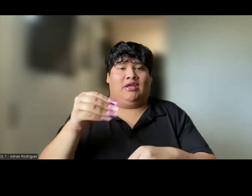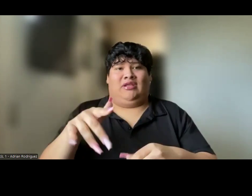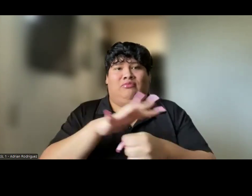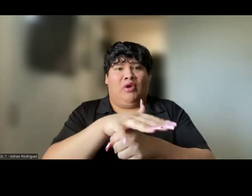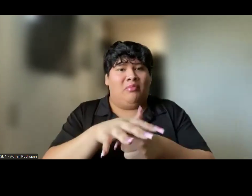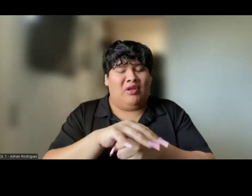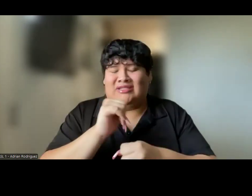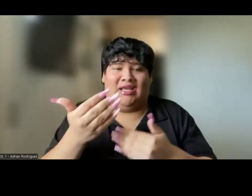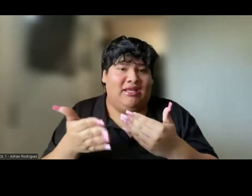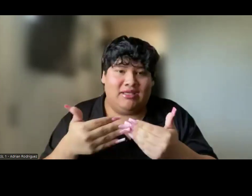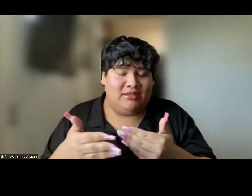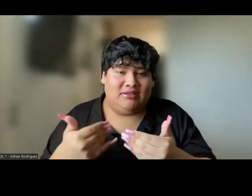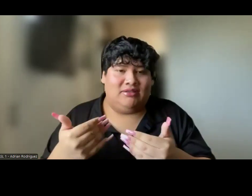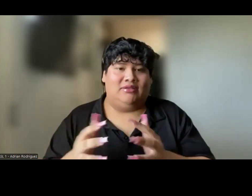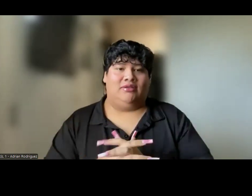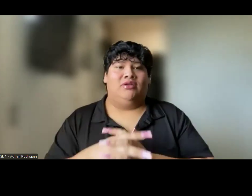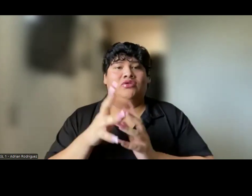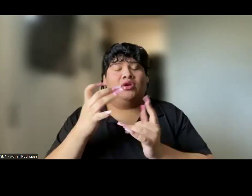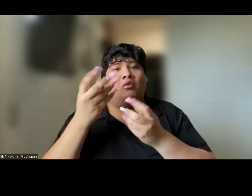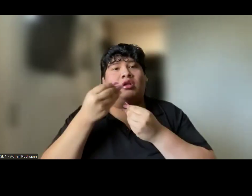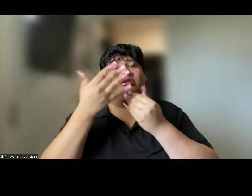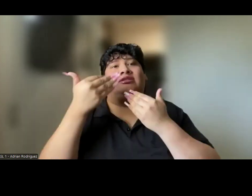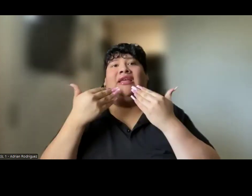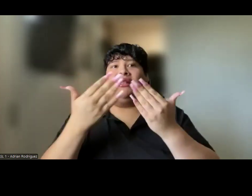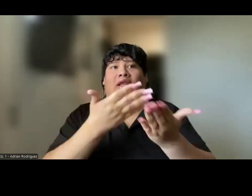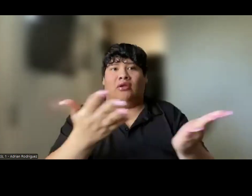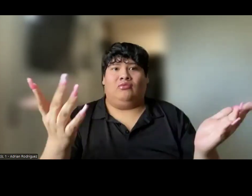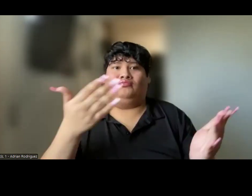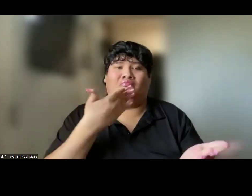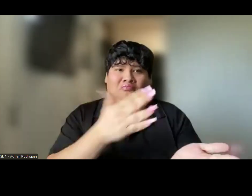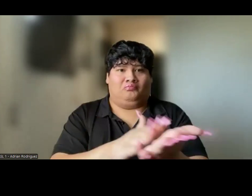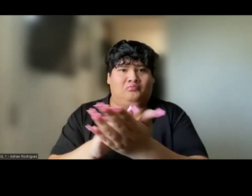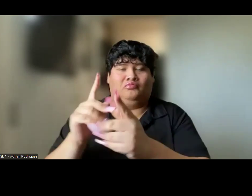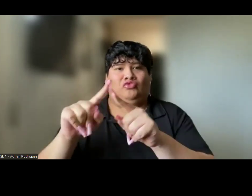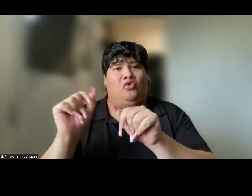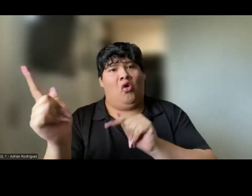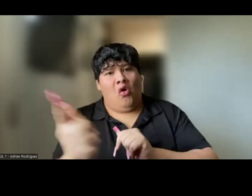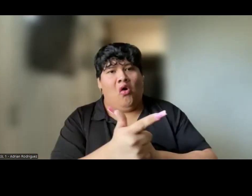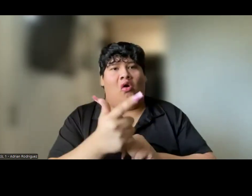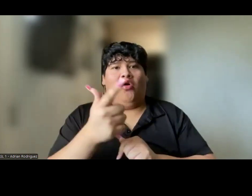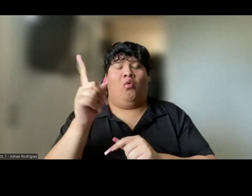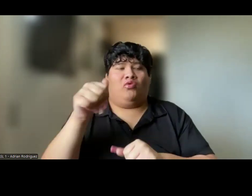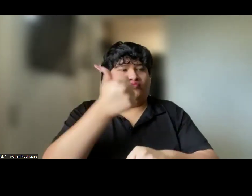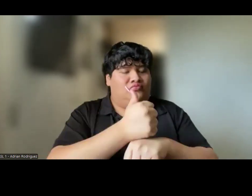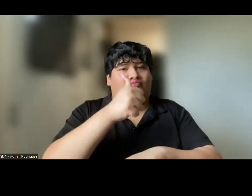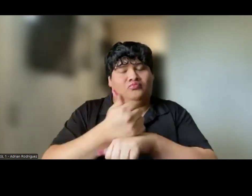isn't simple. And again, I want to commend all you folks for kind of keeping the plan dynamic and ever